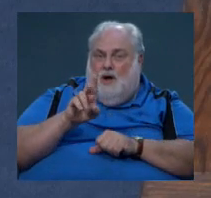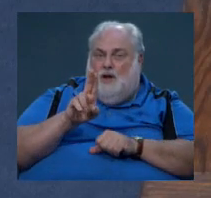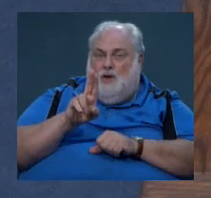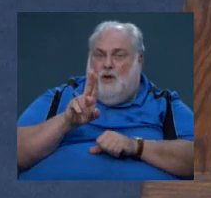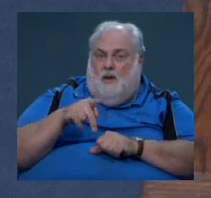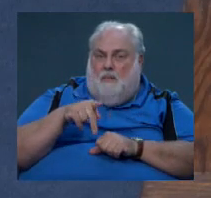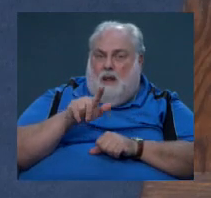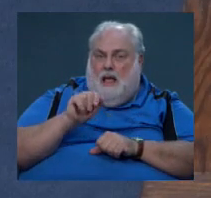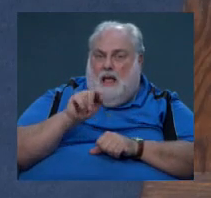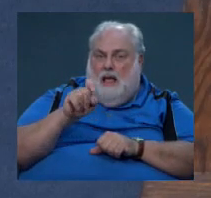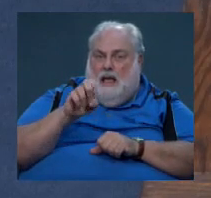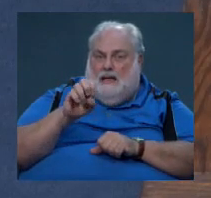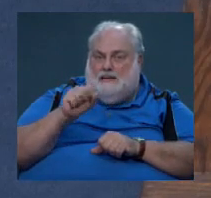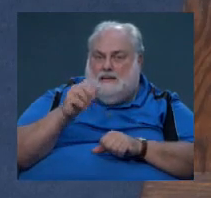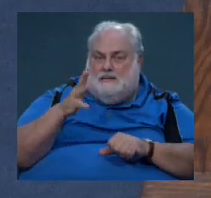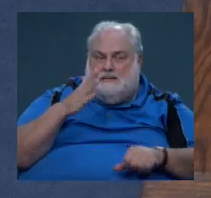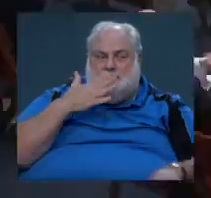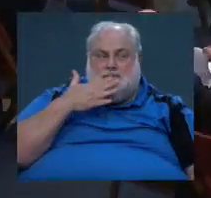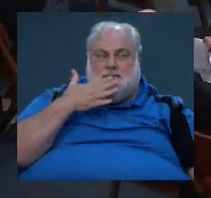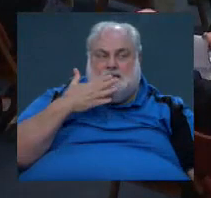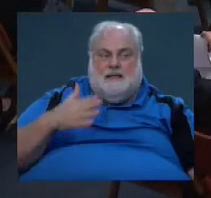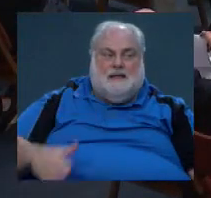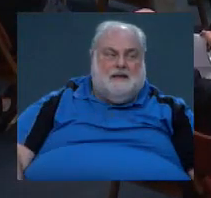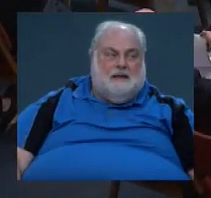duplexes. Thank you.